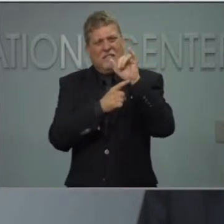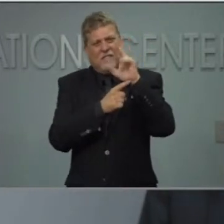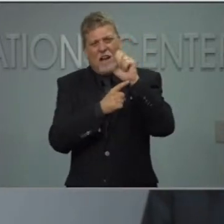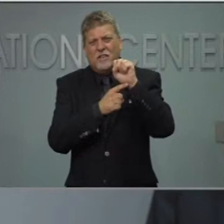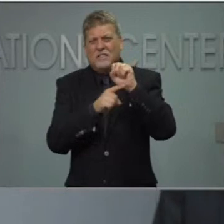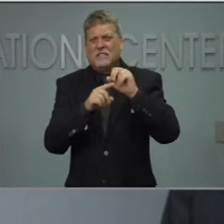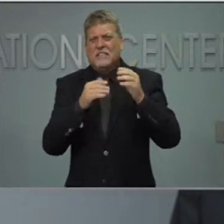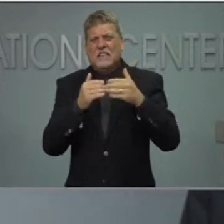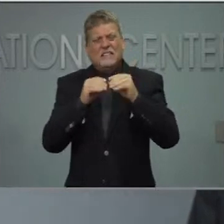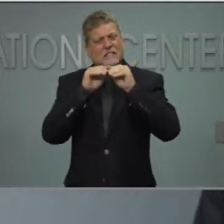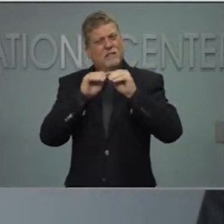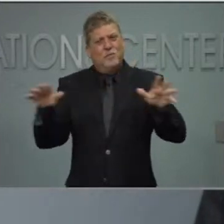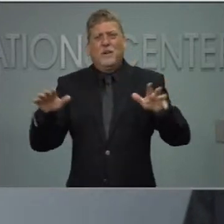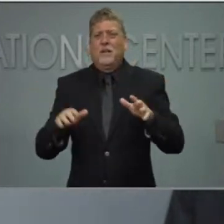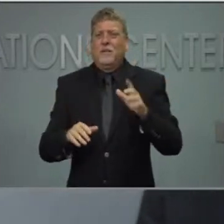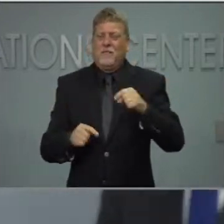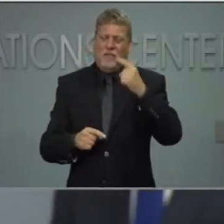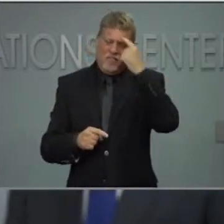contagious. Thanks. Thank you.